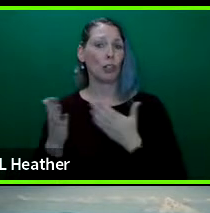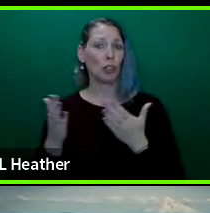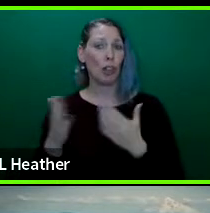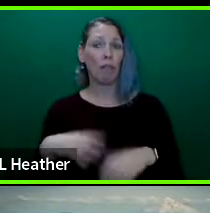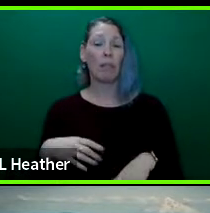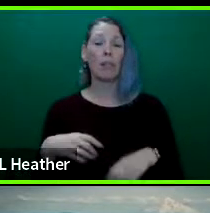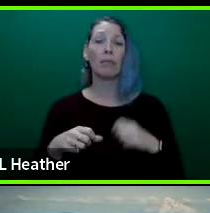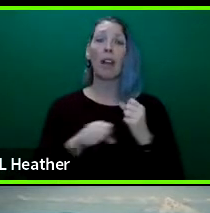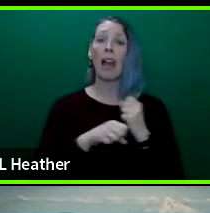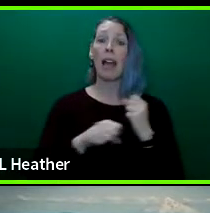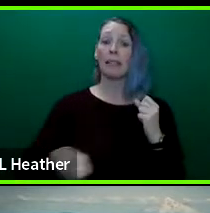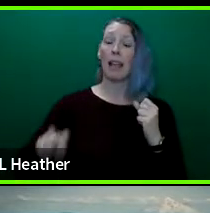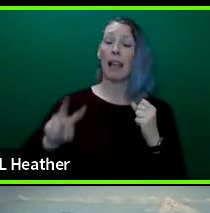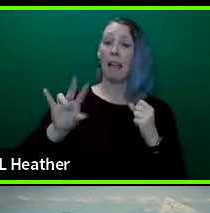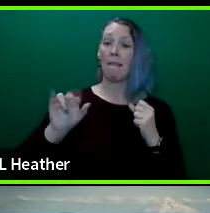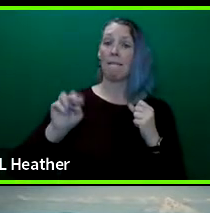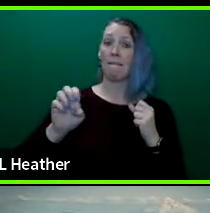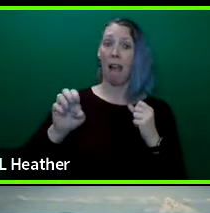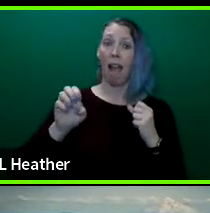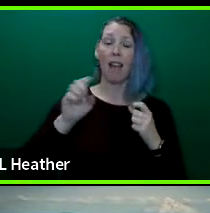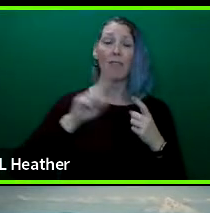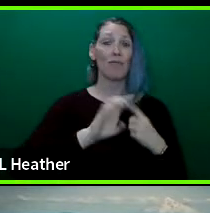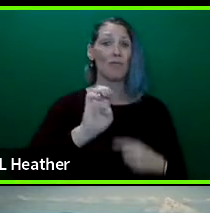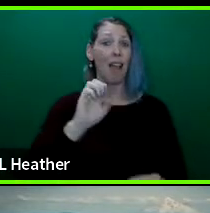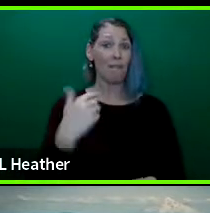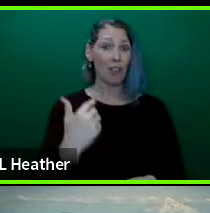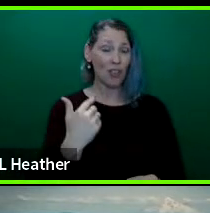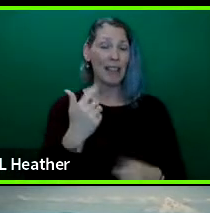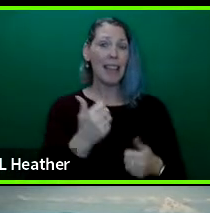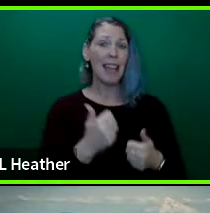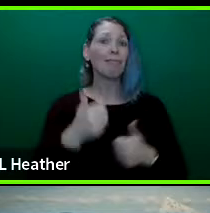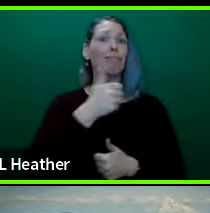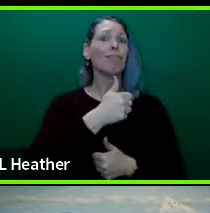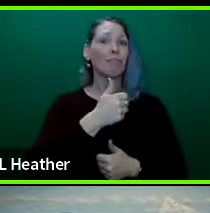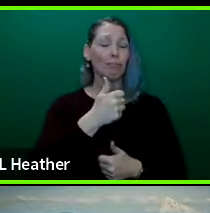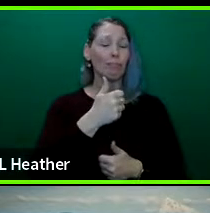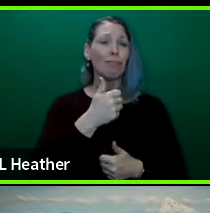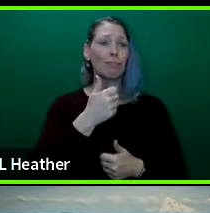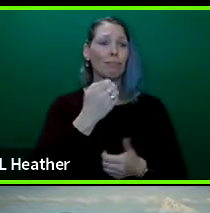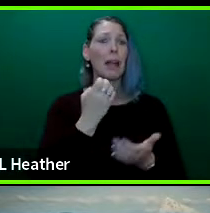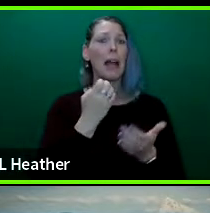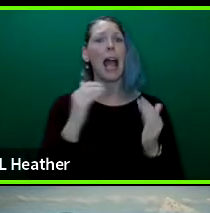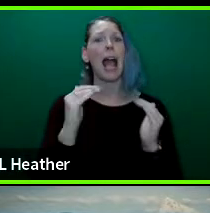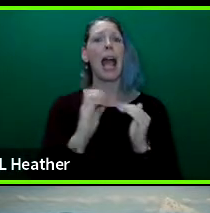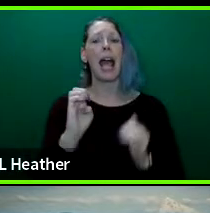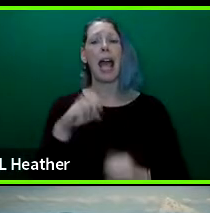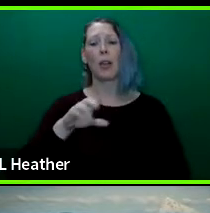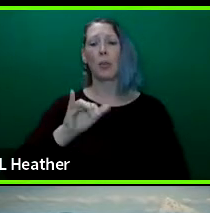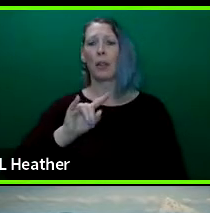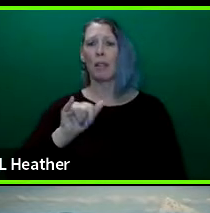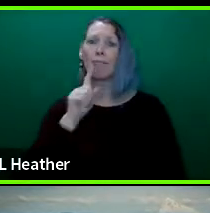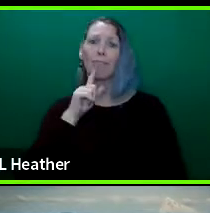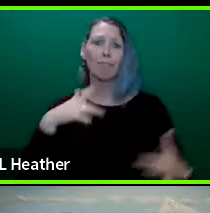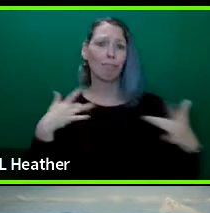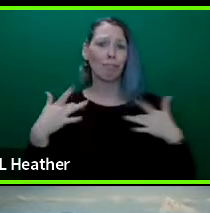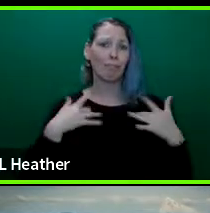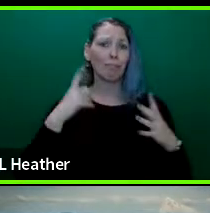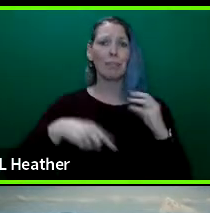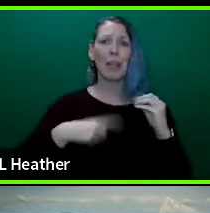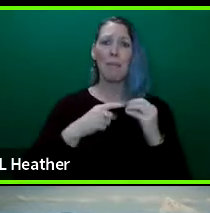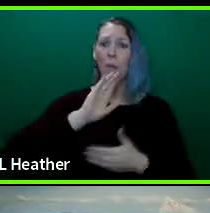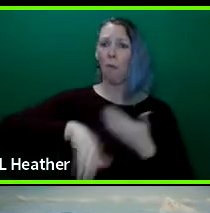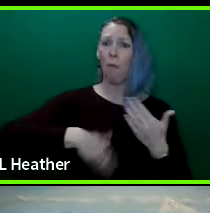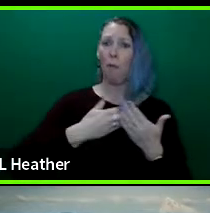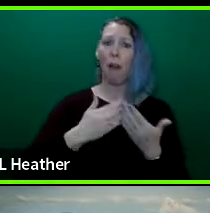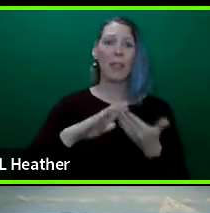Evergreen Boulevard serves important equity priority areas in the city. And I'm just so excited about all the things the city has